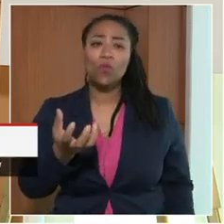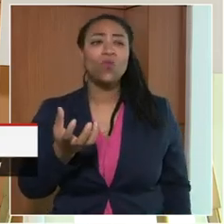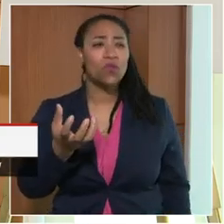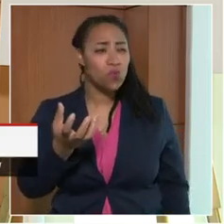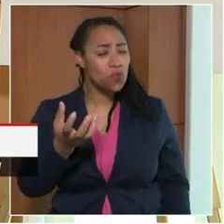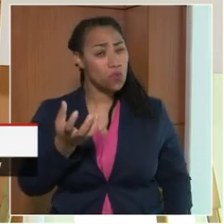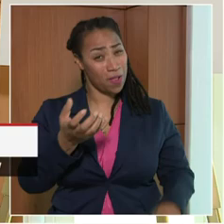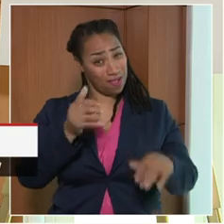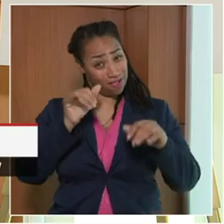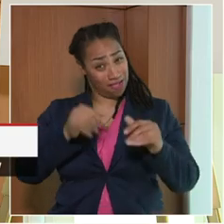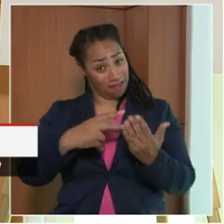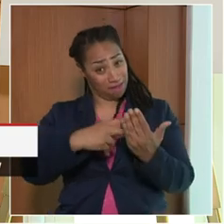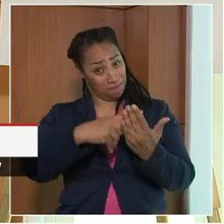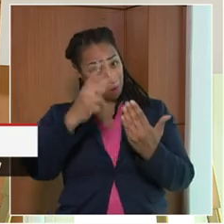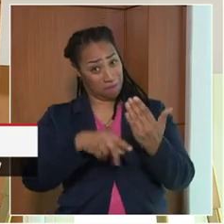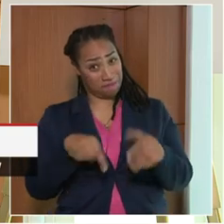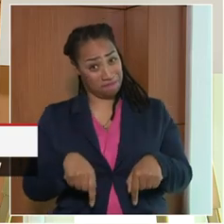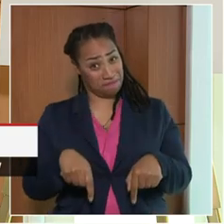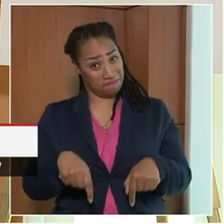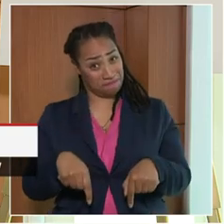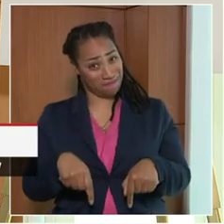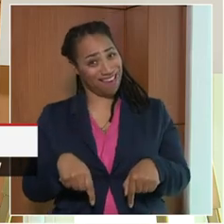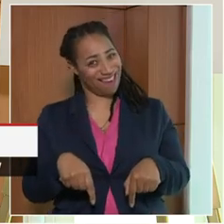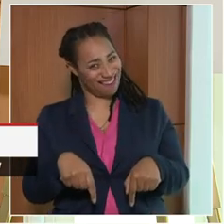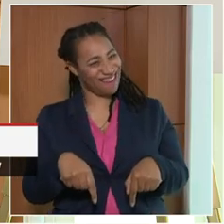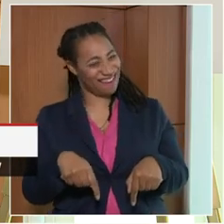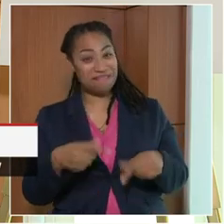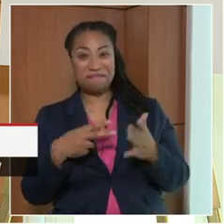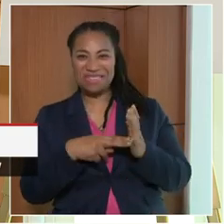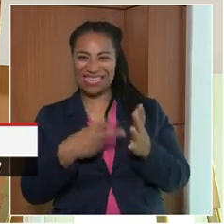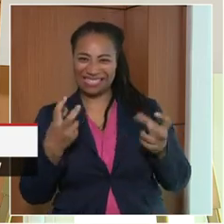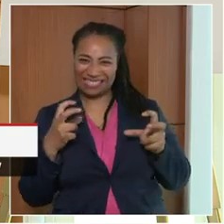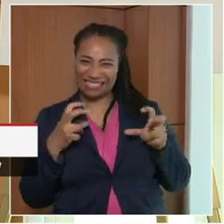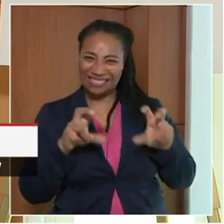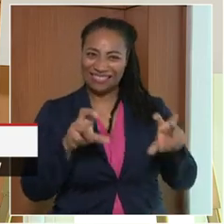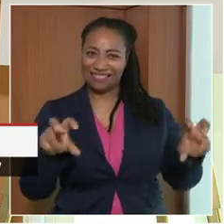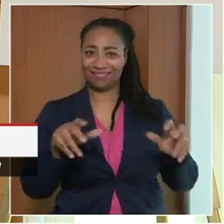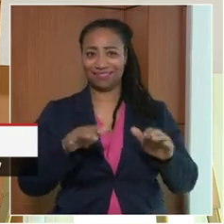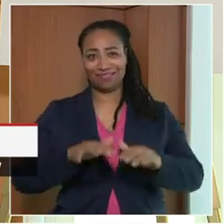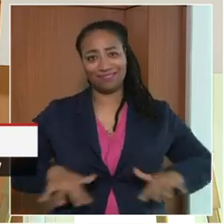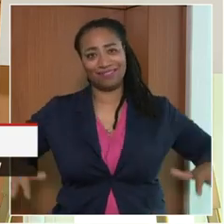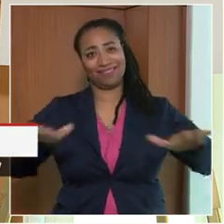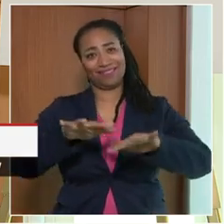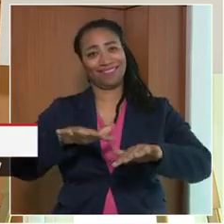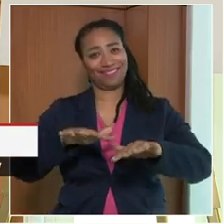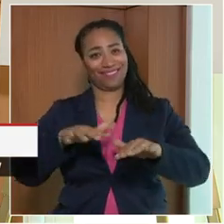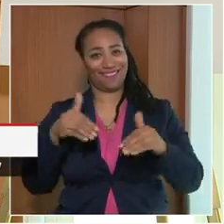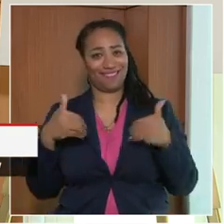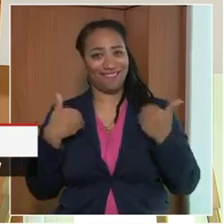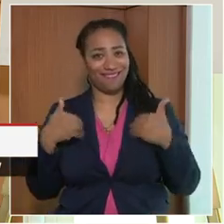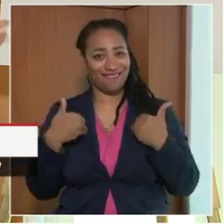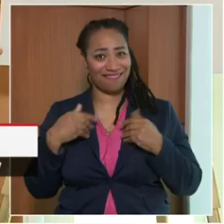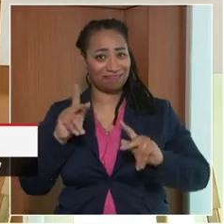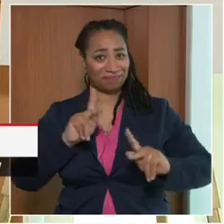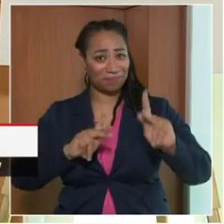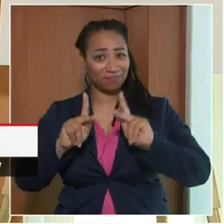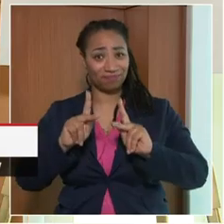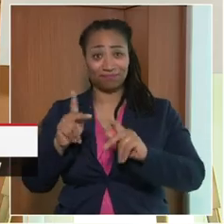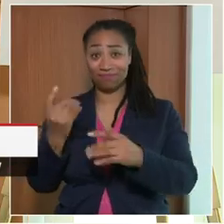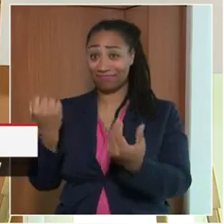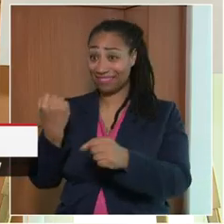young people. It is important to create safe spaces and safe opportunities for them to